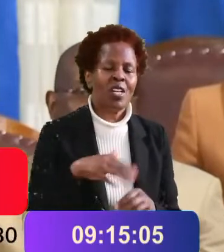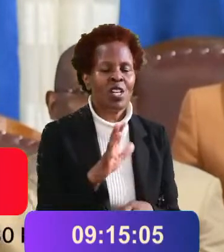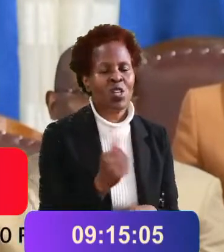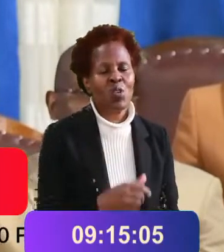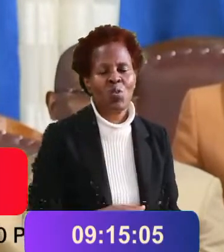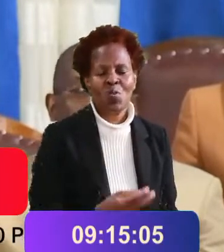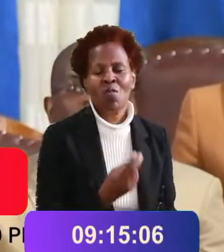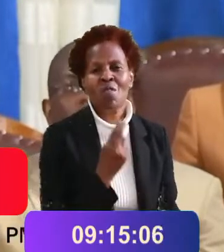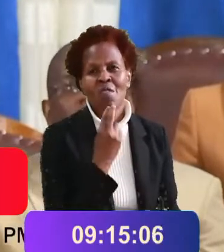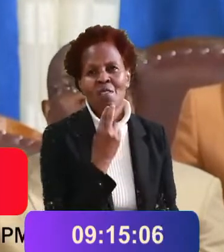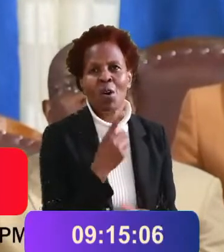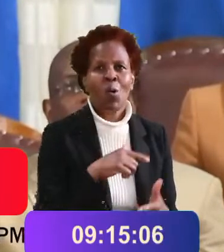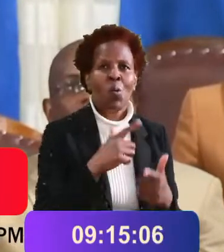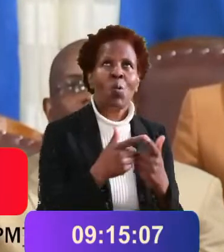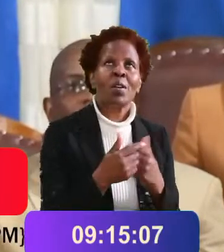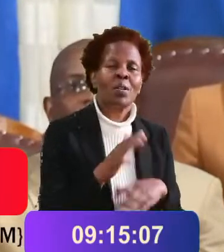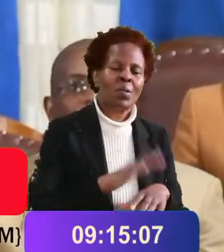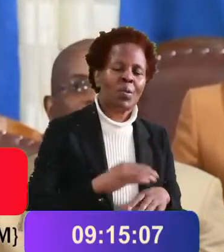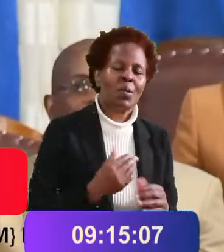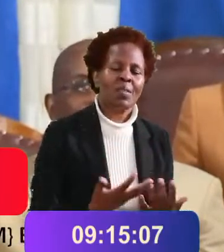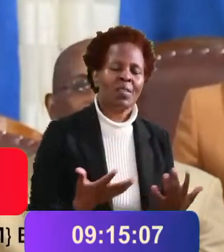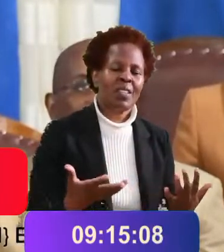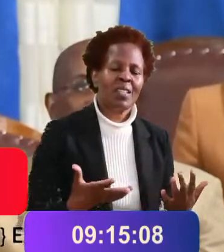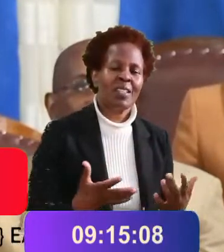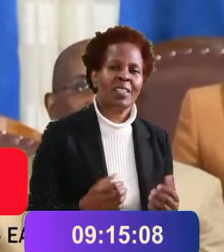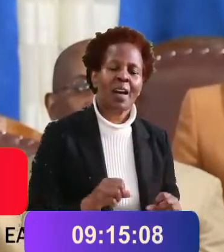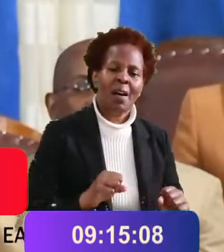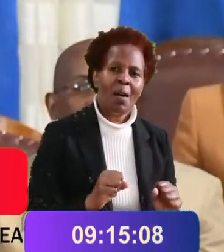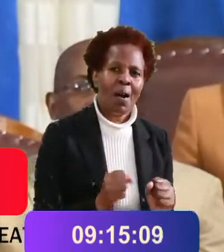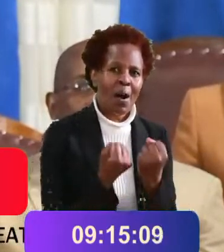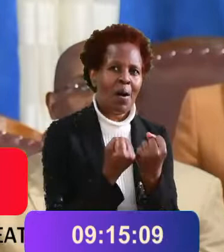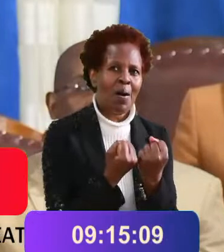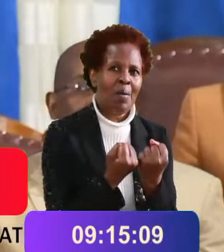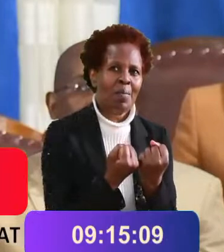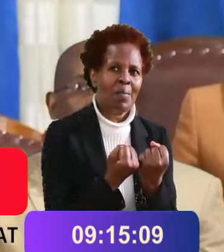favor. When good things happen, we are ready